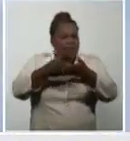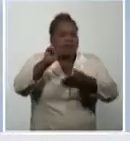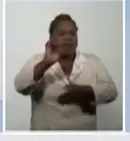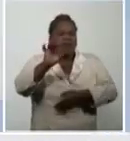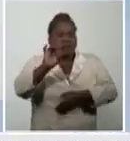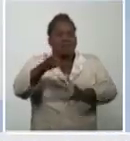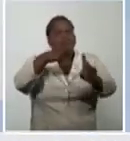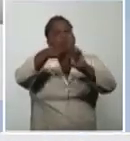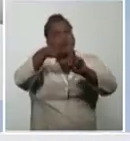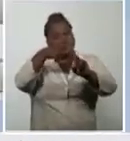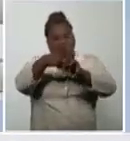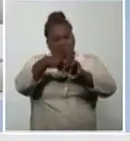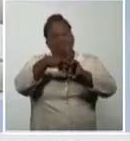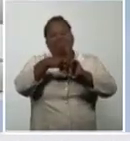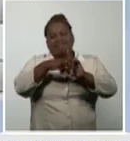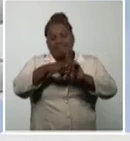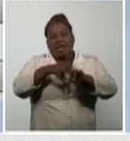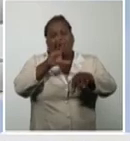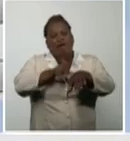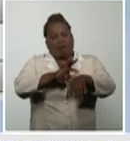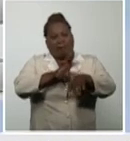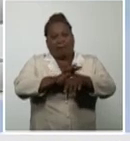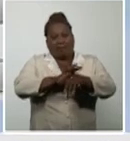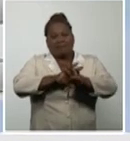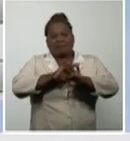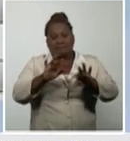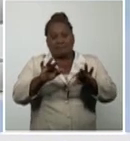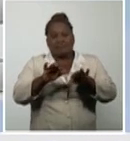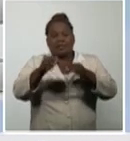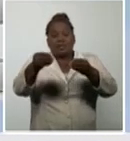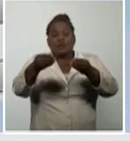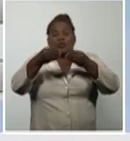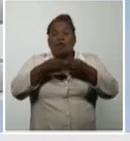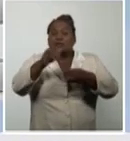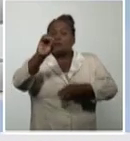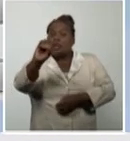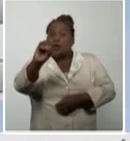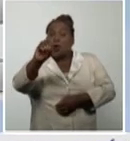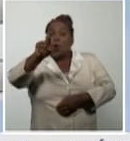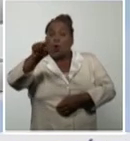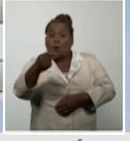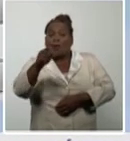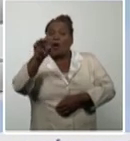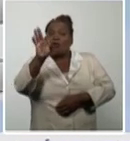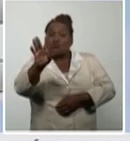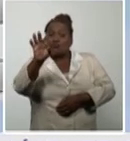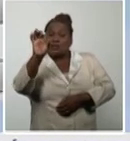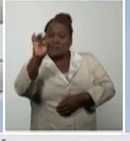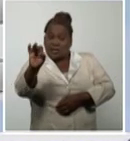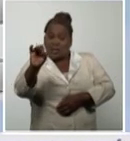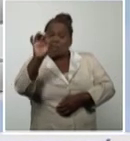1,718 samples that were analyzed yesterday, 15 were positive for